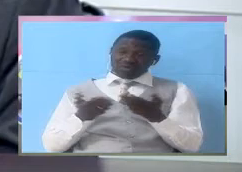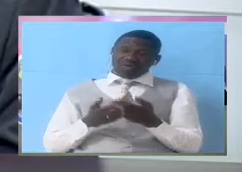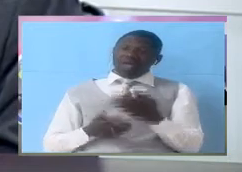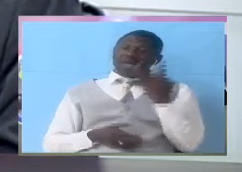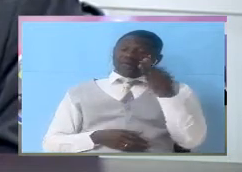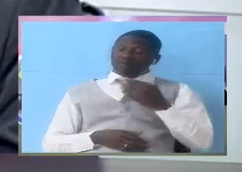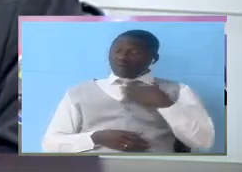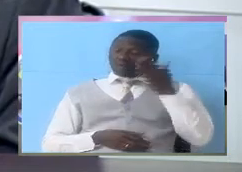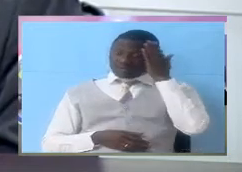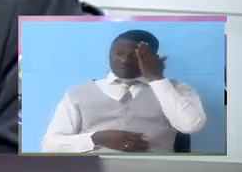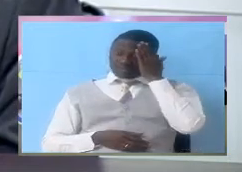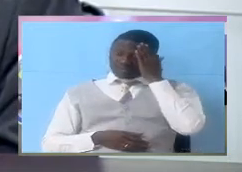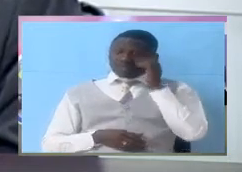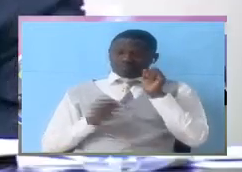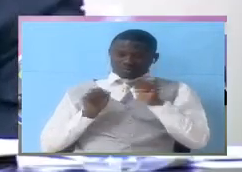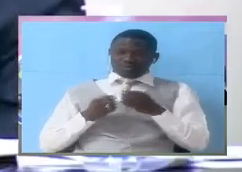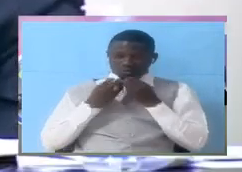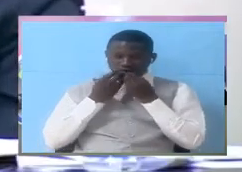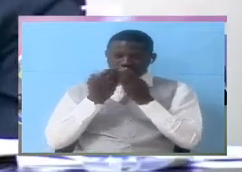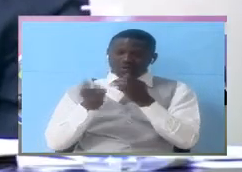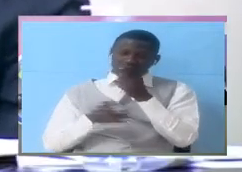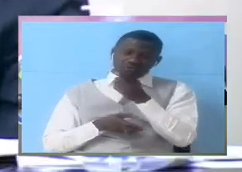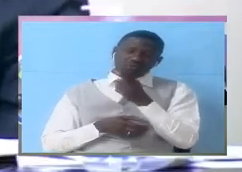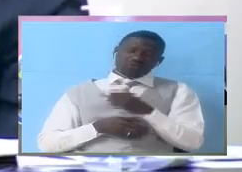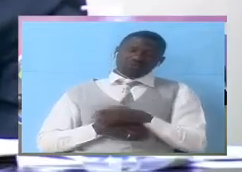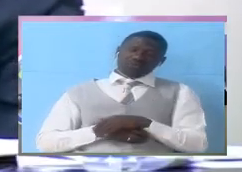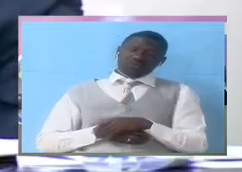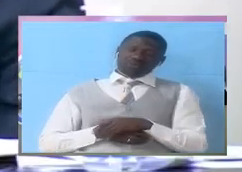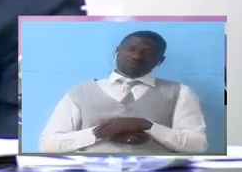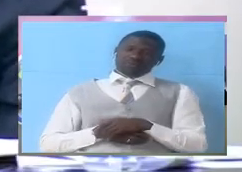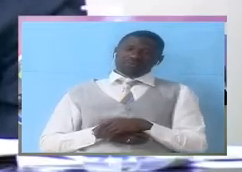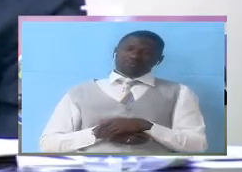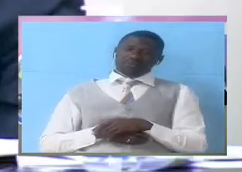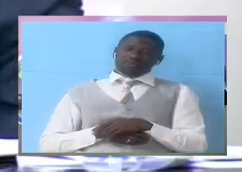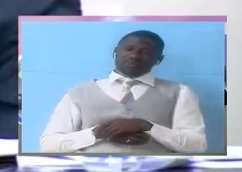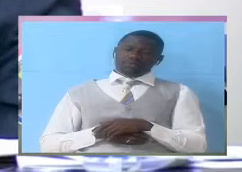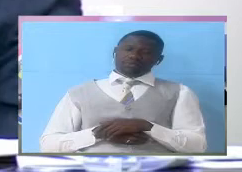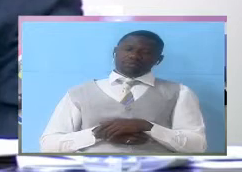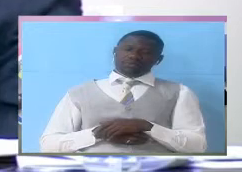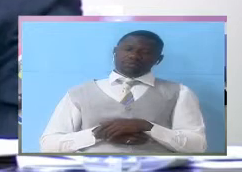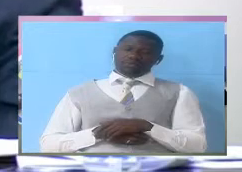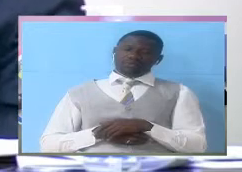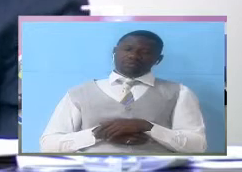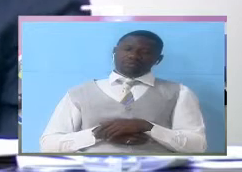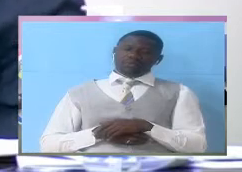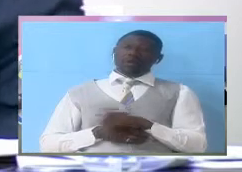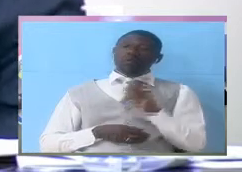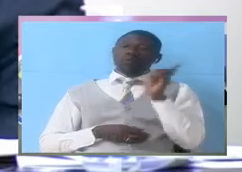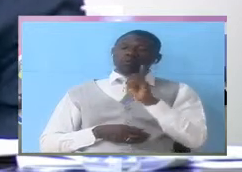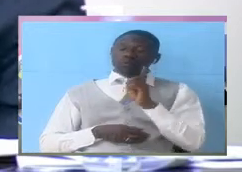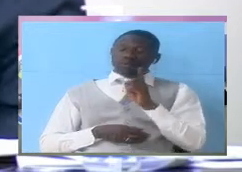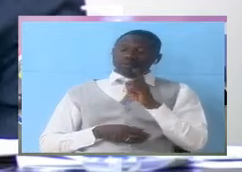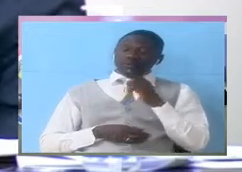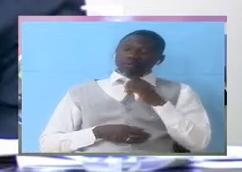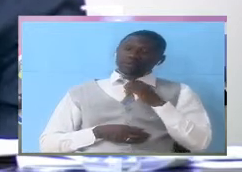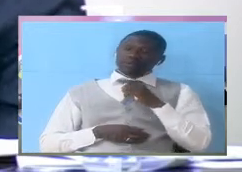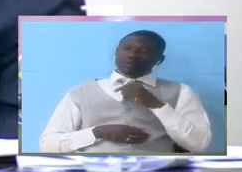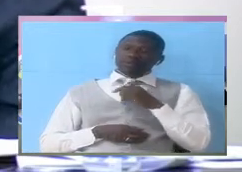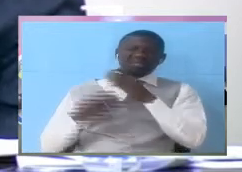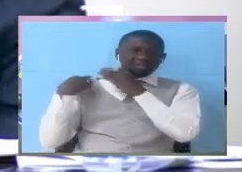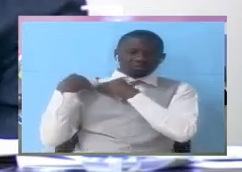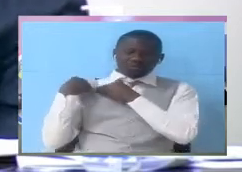If I should know I would have tell you. But what functions of yours did he hijack from you? Yow ci